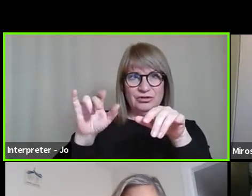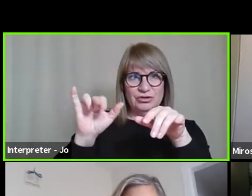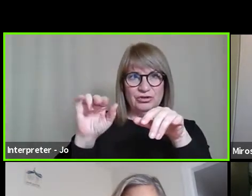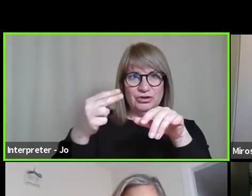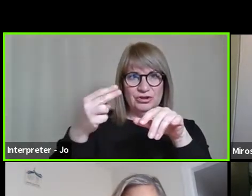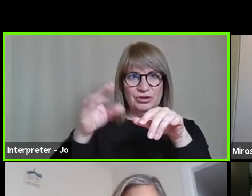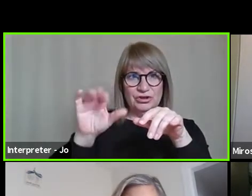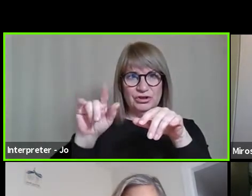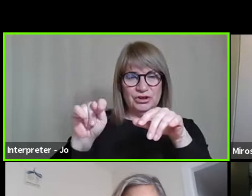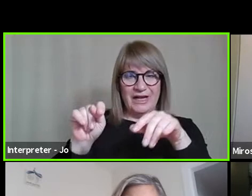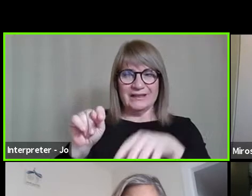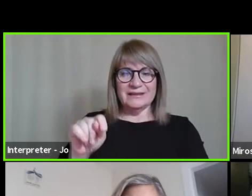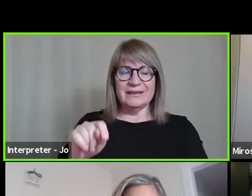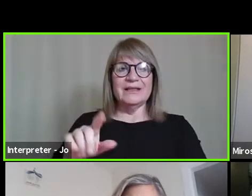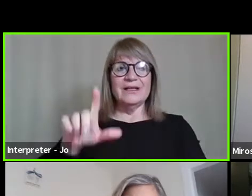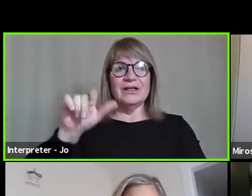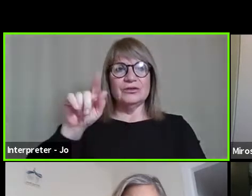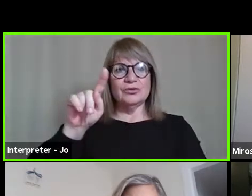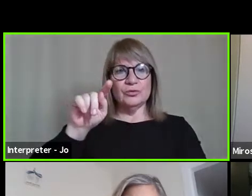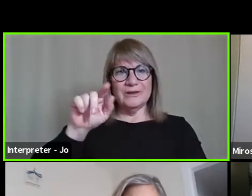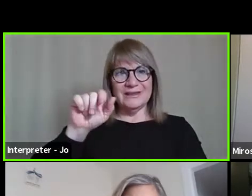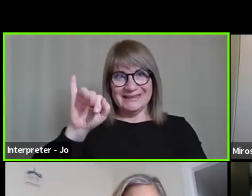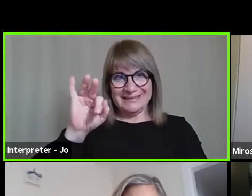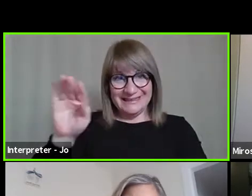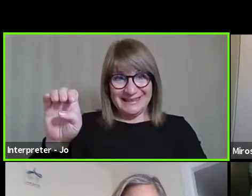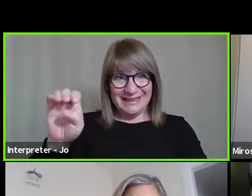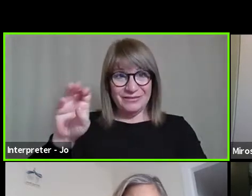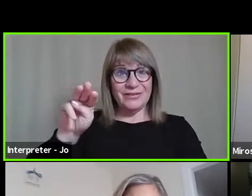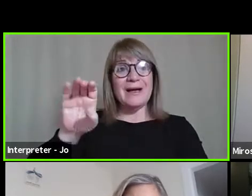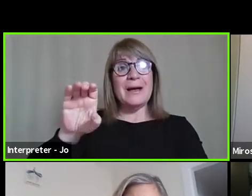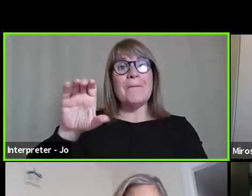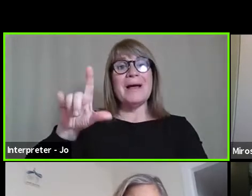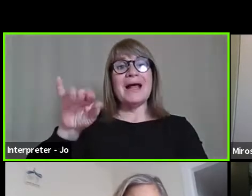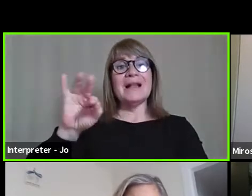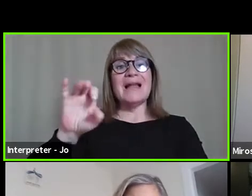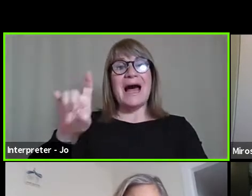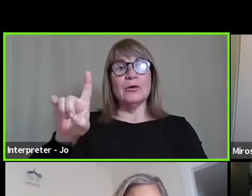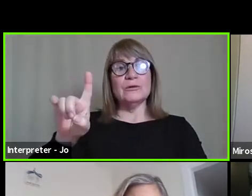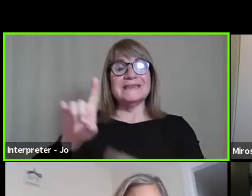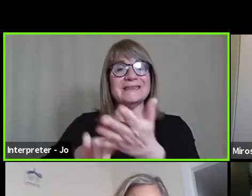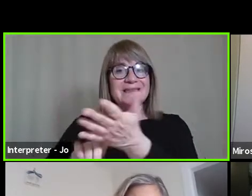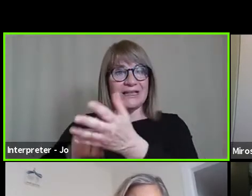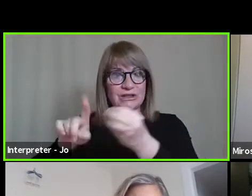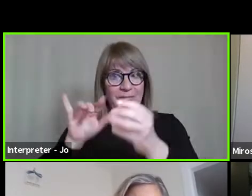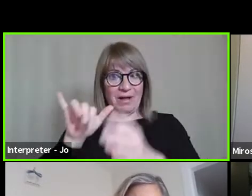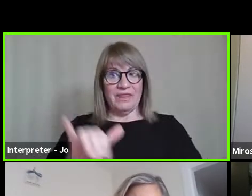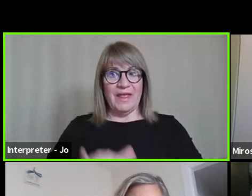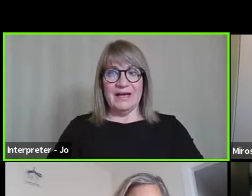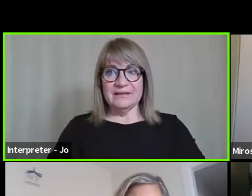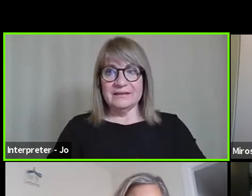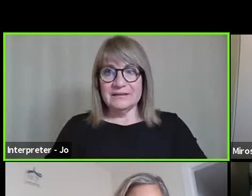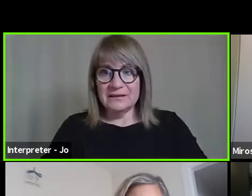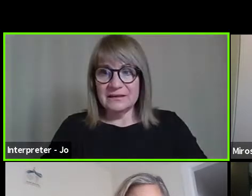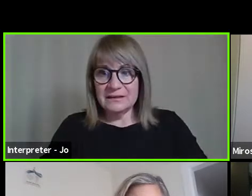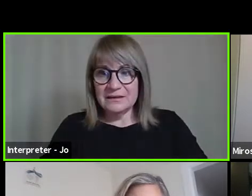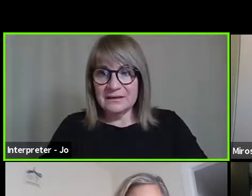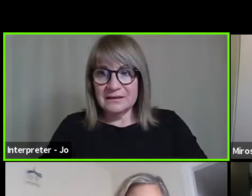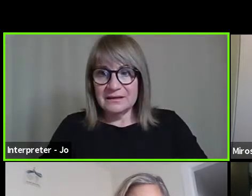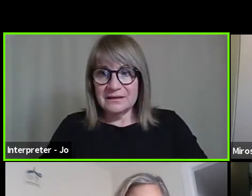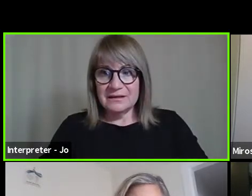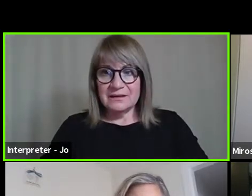latif mcleod's uh discussion of this subject um really wonderful